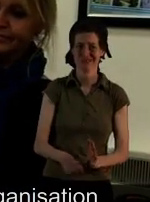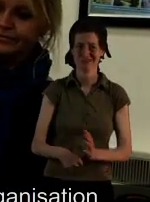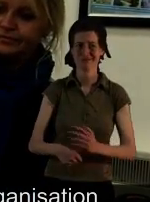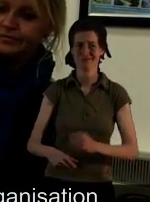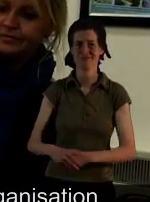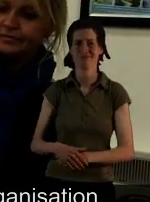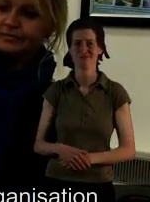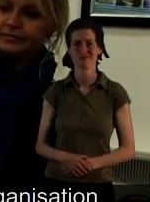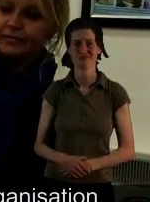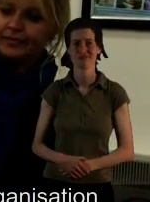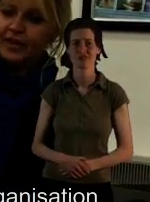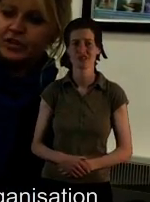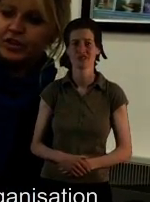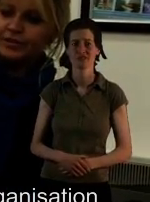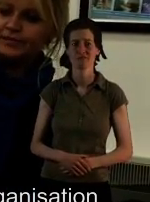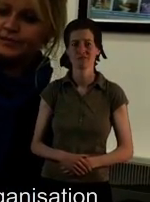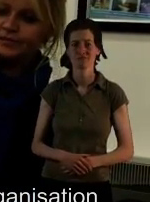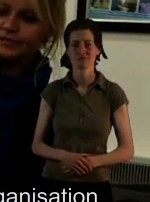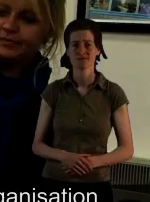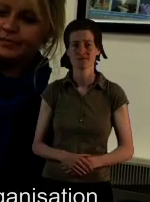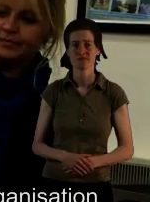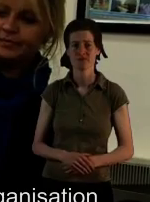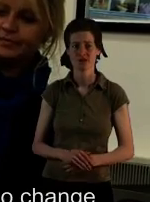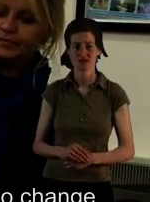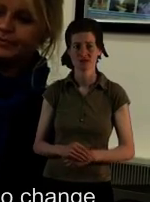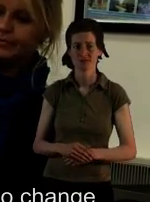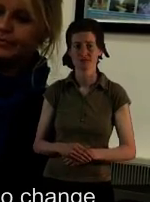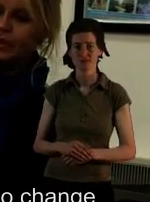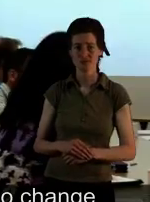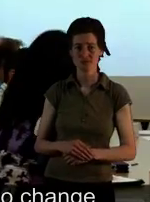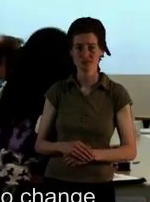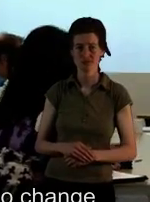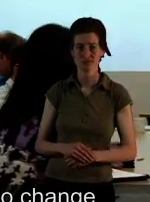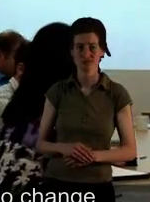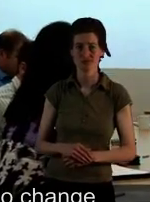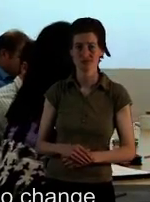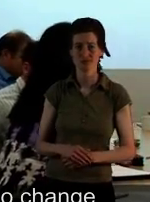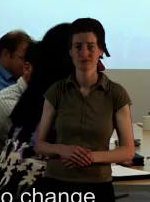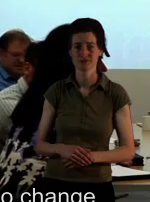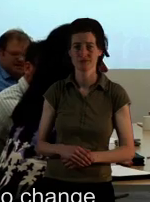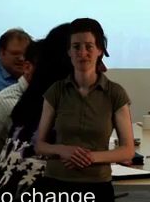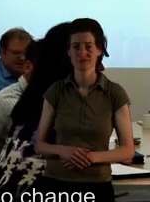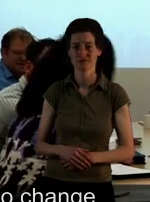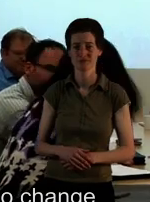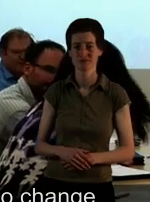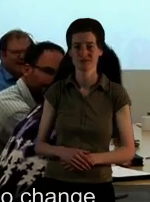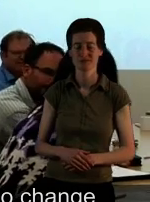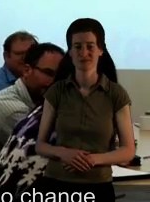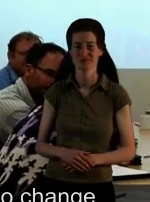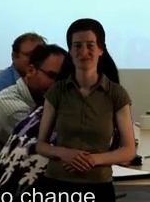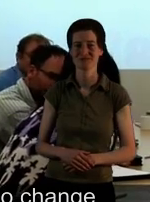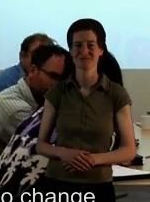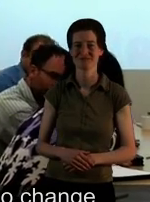perhaps campaigns is it's quite difficult to be a campaigning organisation and then also change your relationship